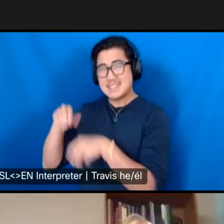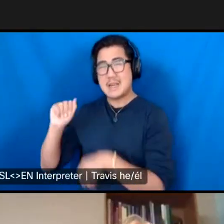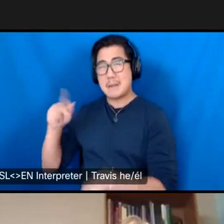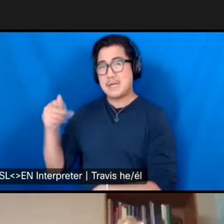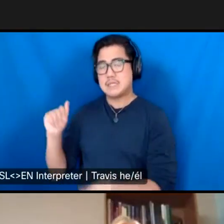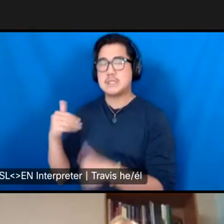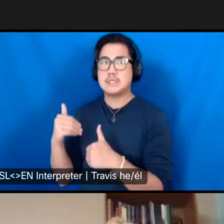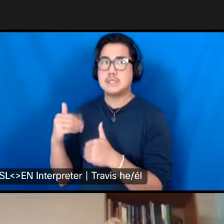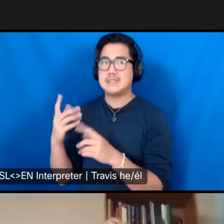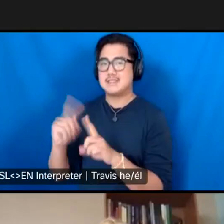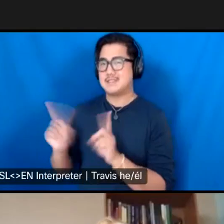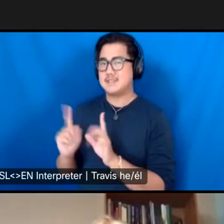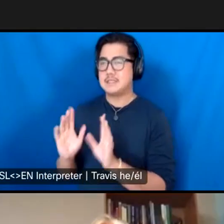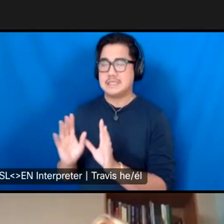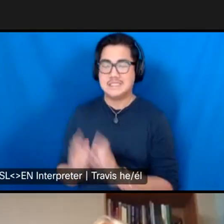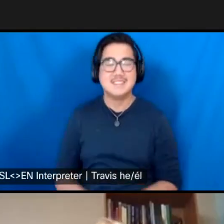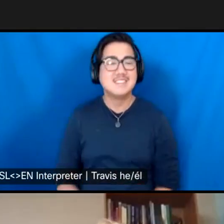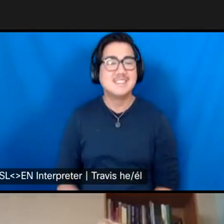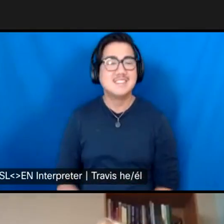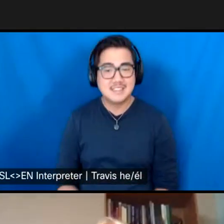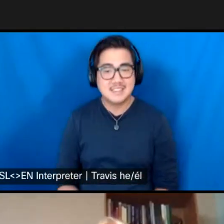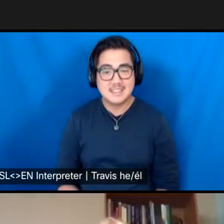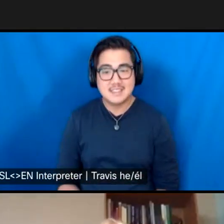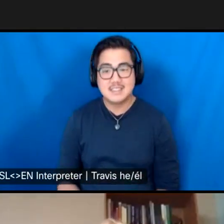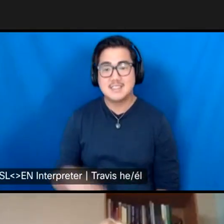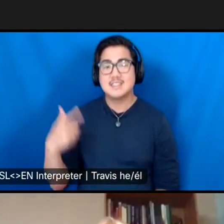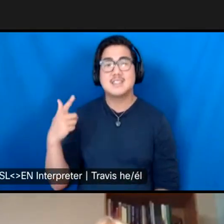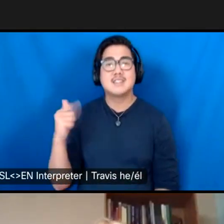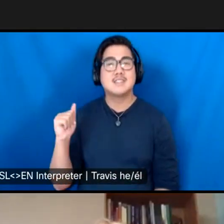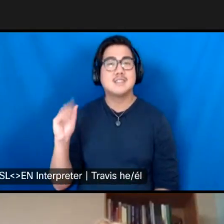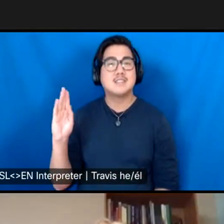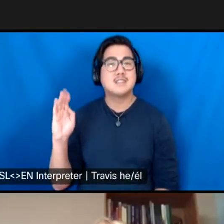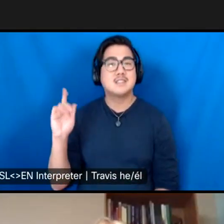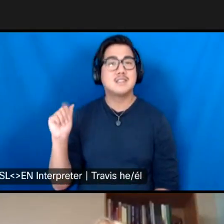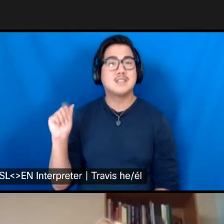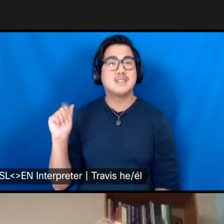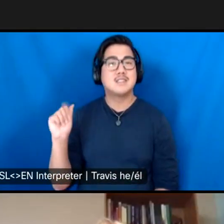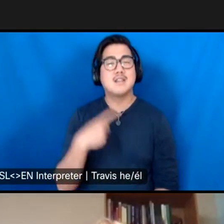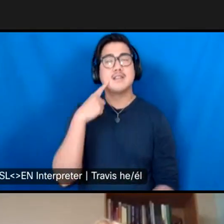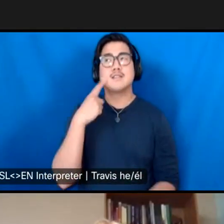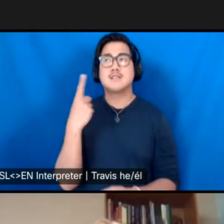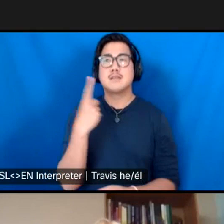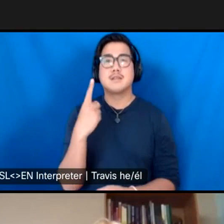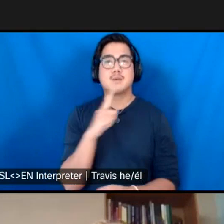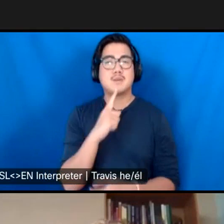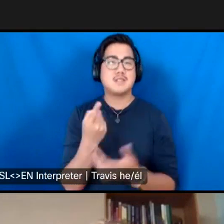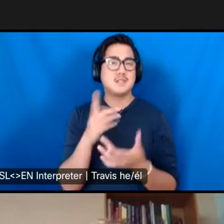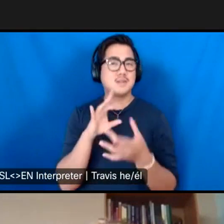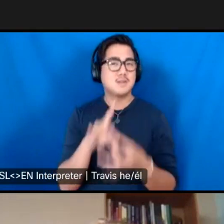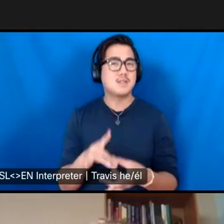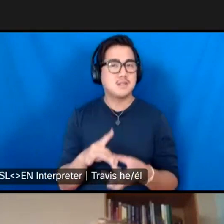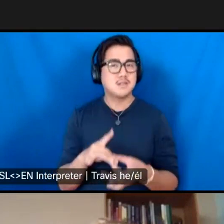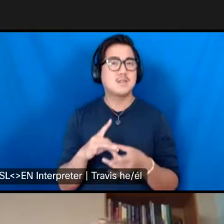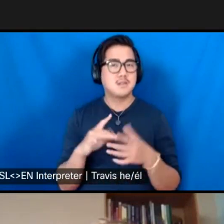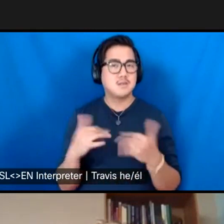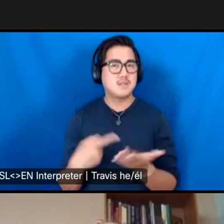And we have a question that I think just weaves really beautifully into the current conversation as well. And so the person